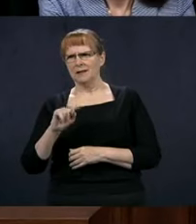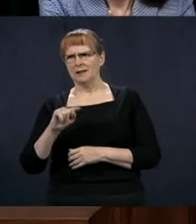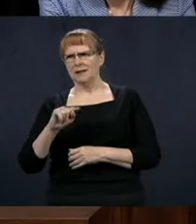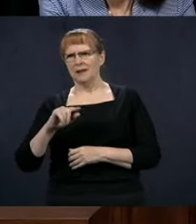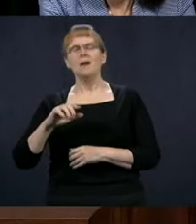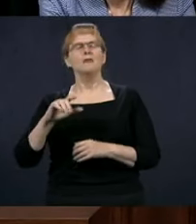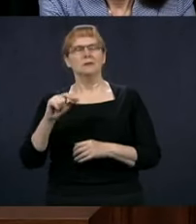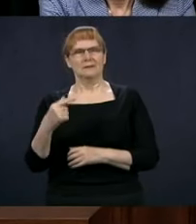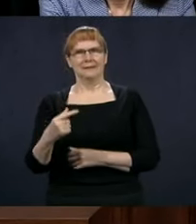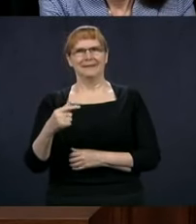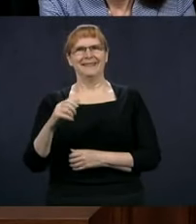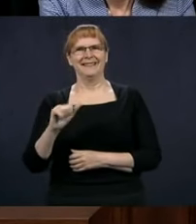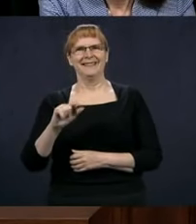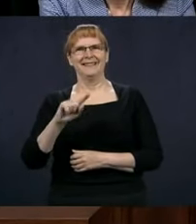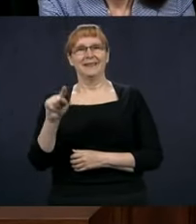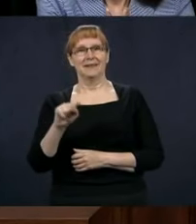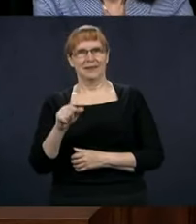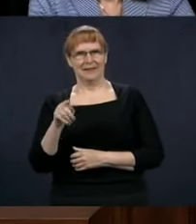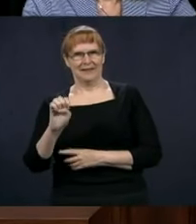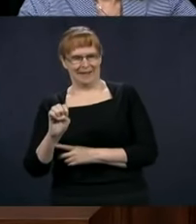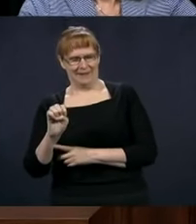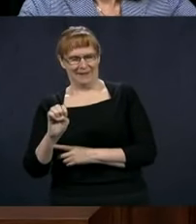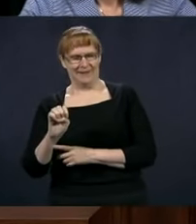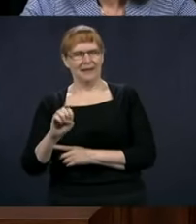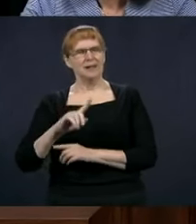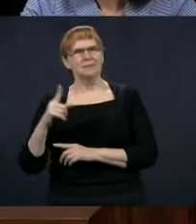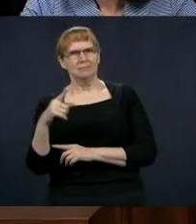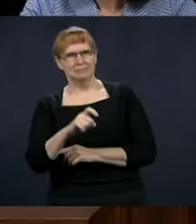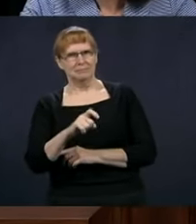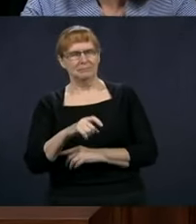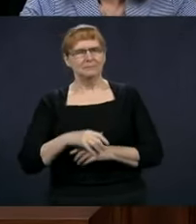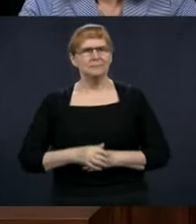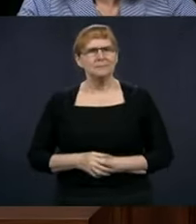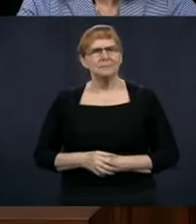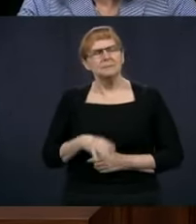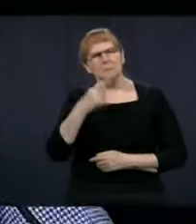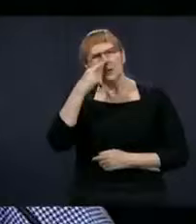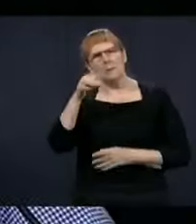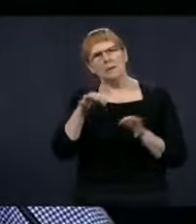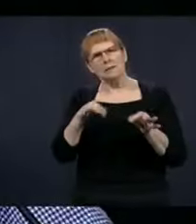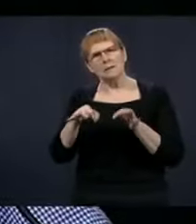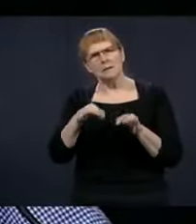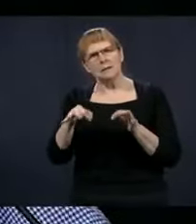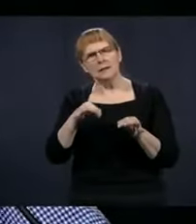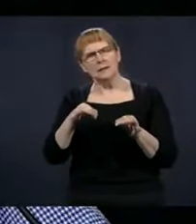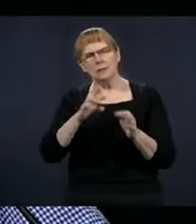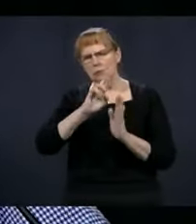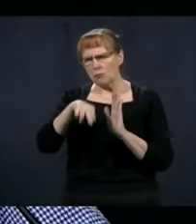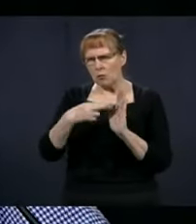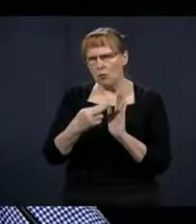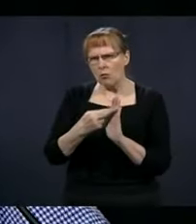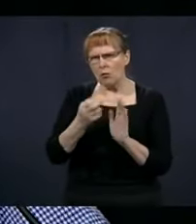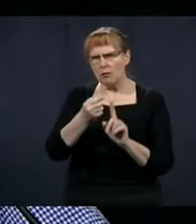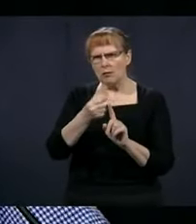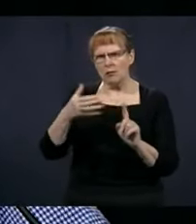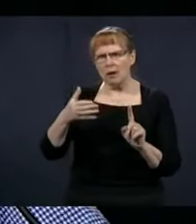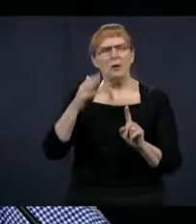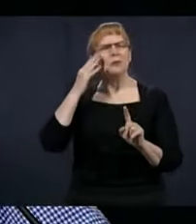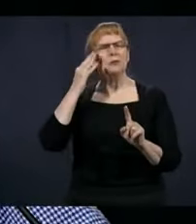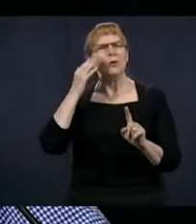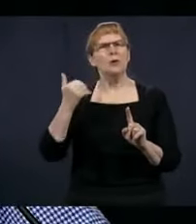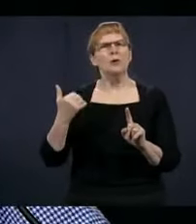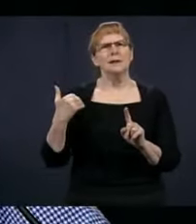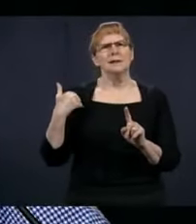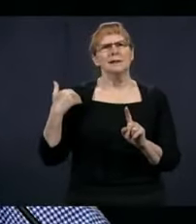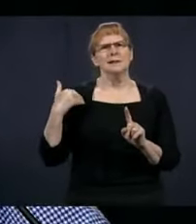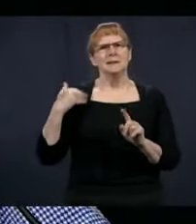new deputy minister. Can you elaborate on what role, because we did see during the first wave that there